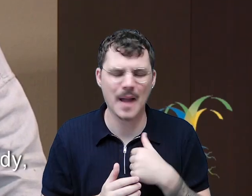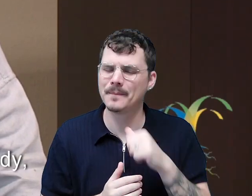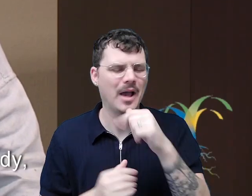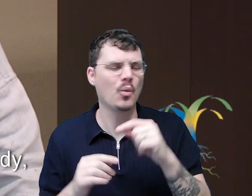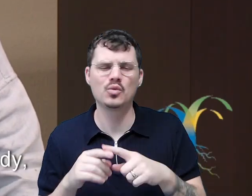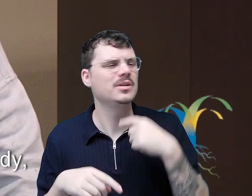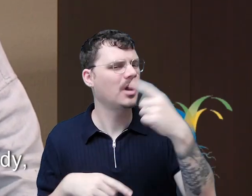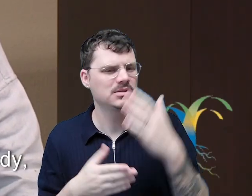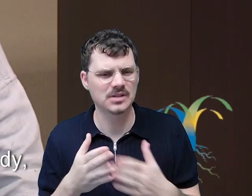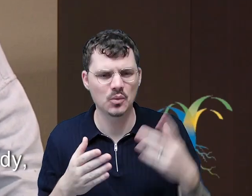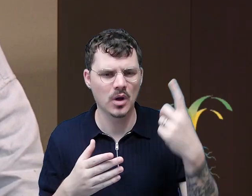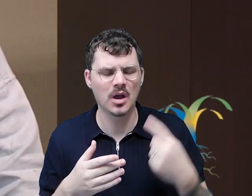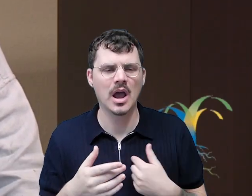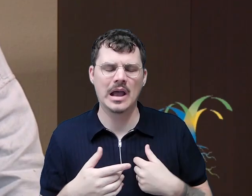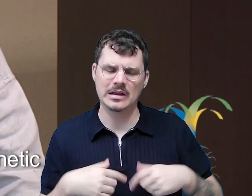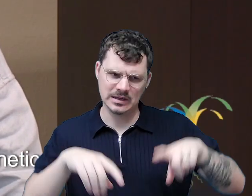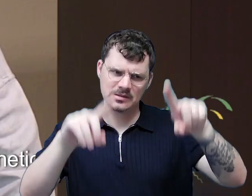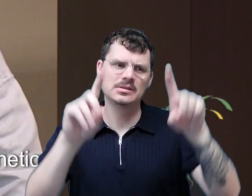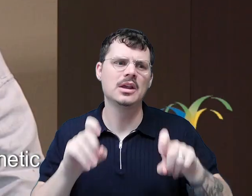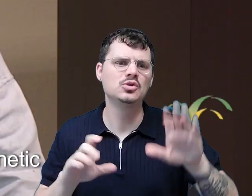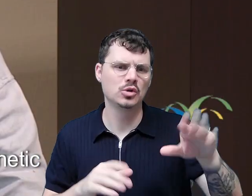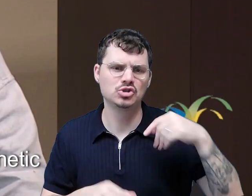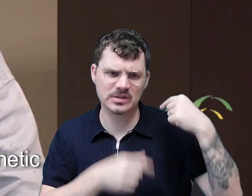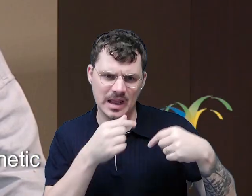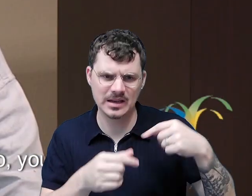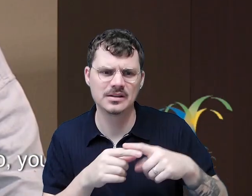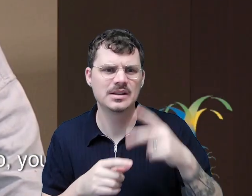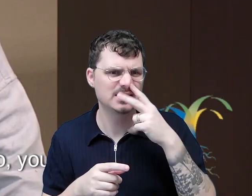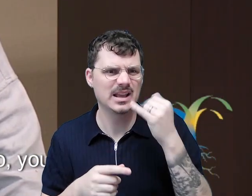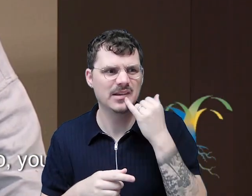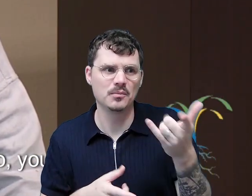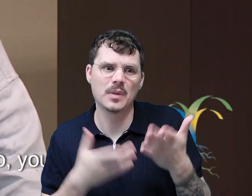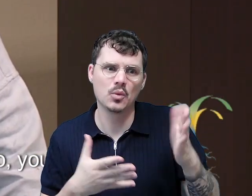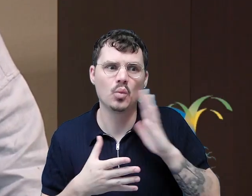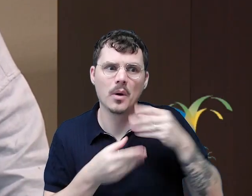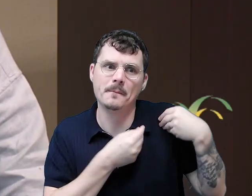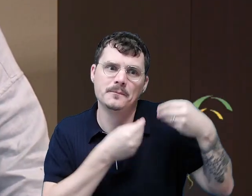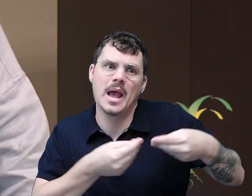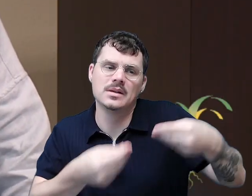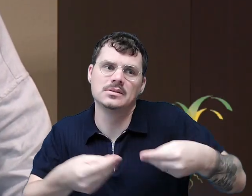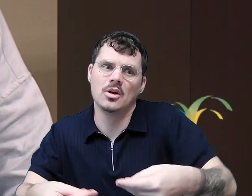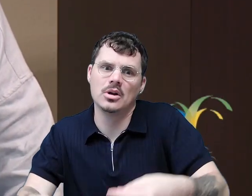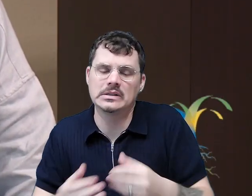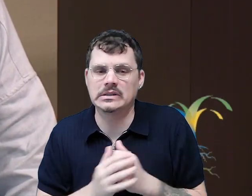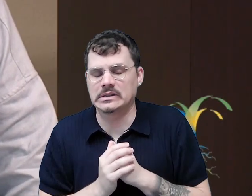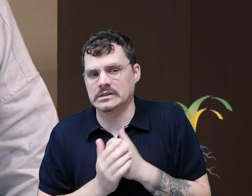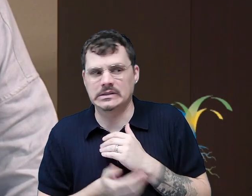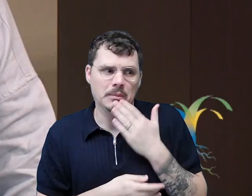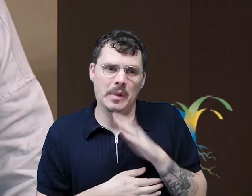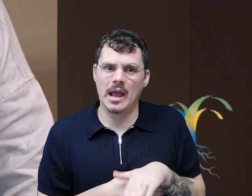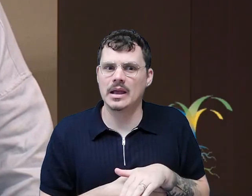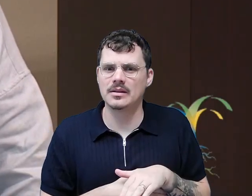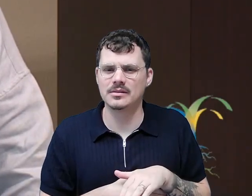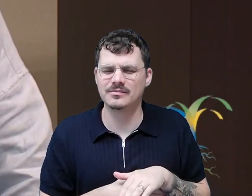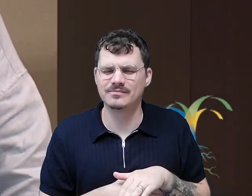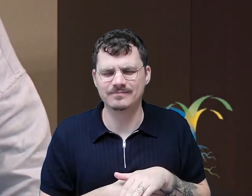I'm not going to say to somebody, I'm going to test you for your genetic syndrome to see if you're going to, pass it on. As